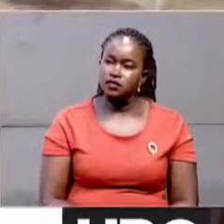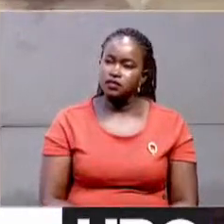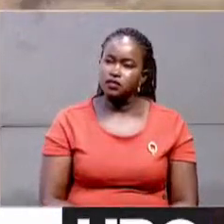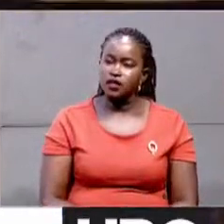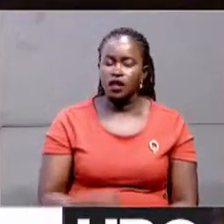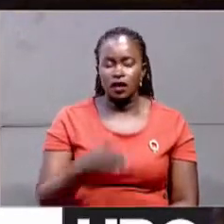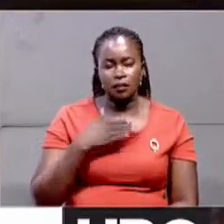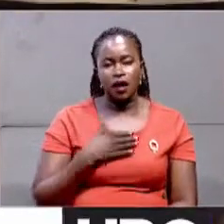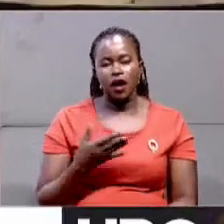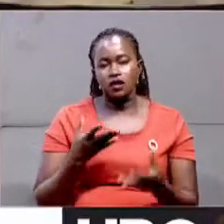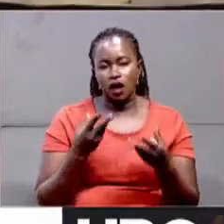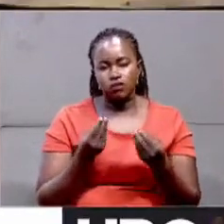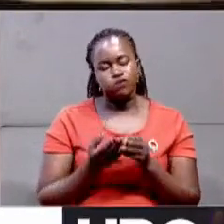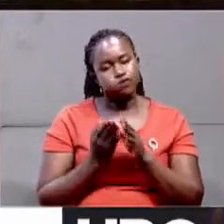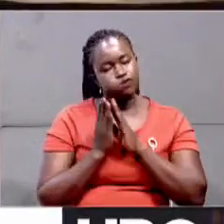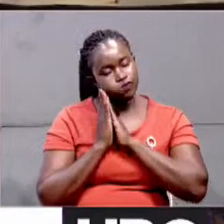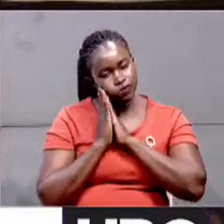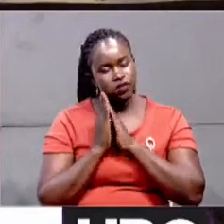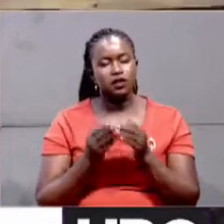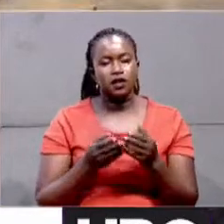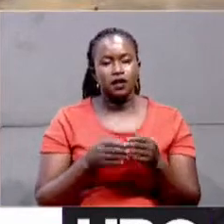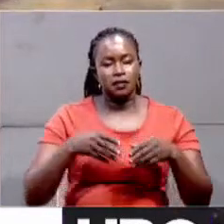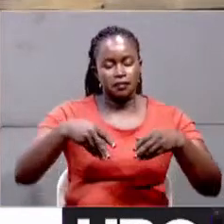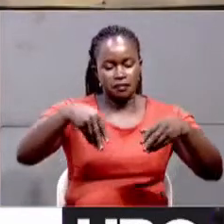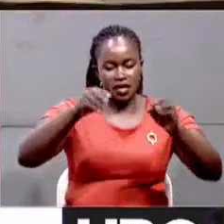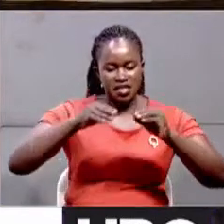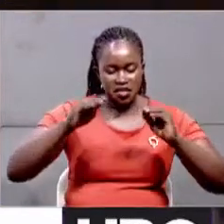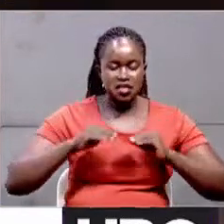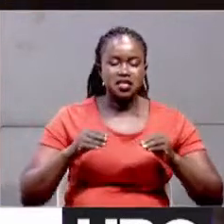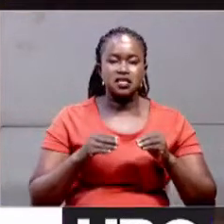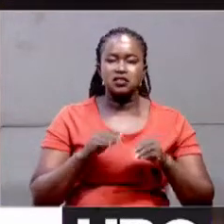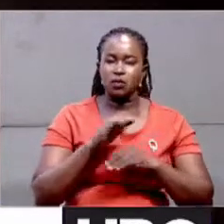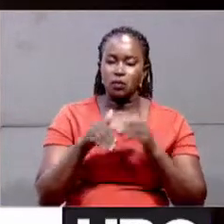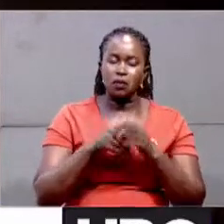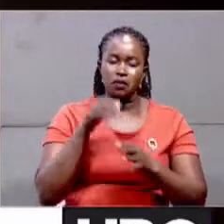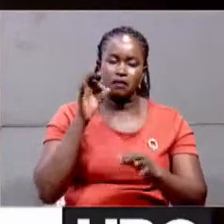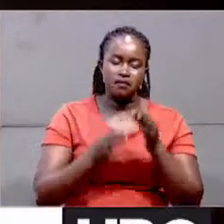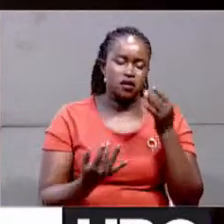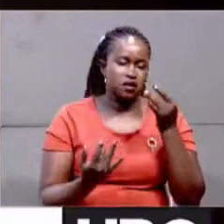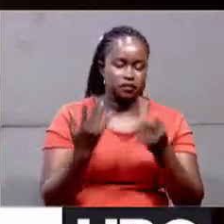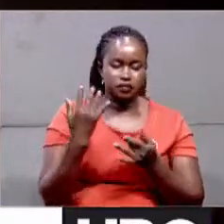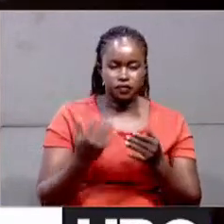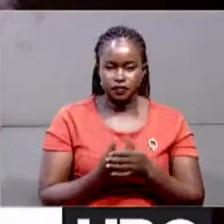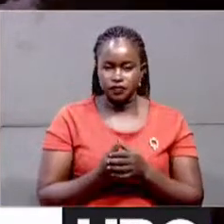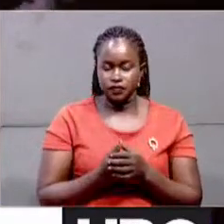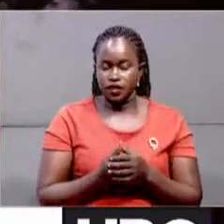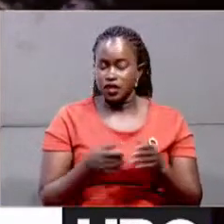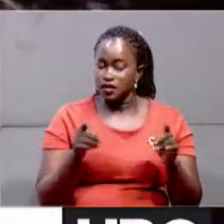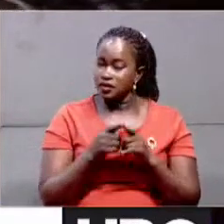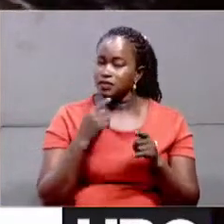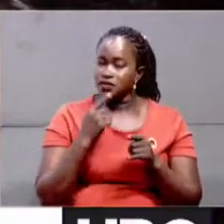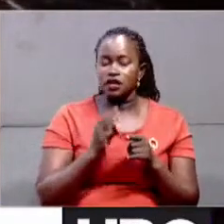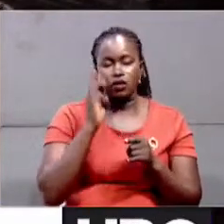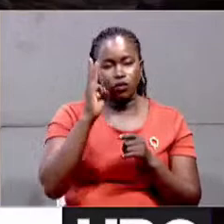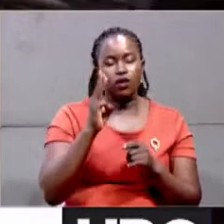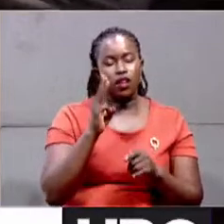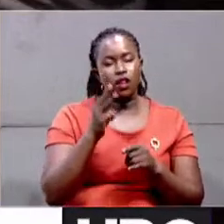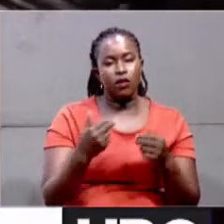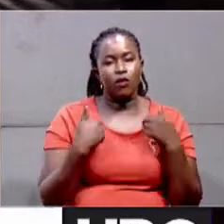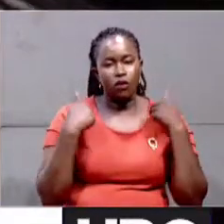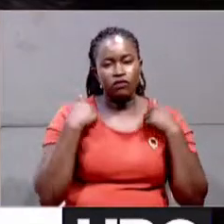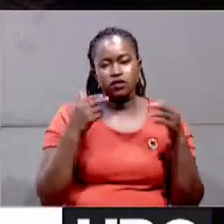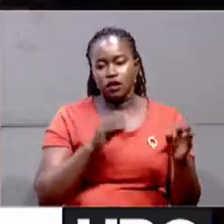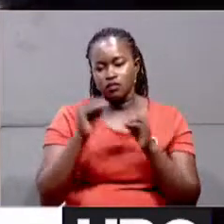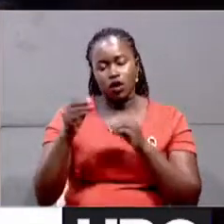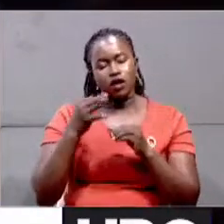My mattresses, my bed sheets, all got burned. Onyango says they are to relocate officers whose